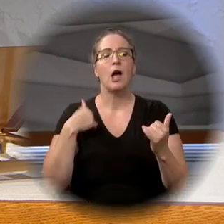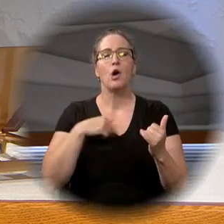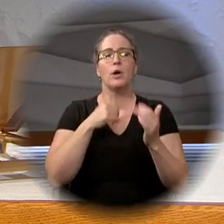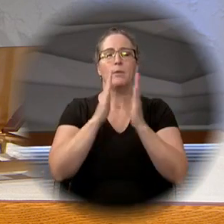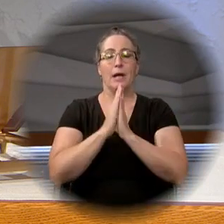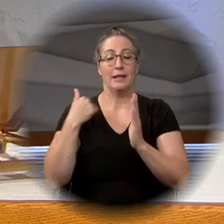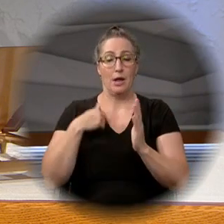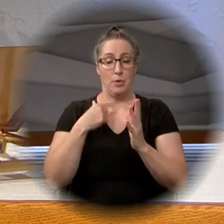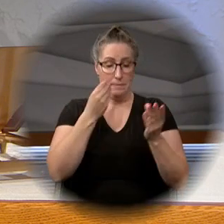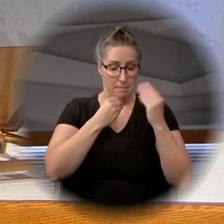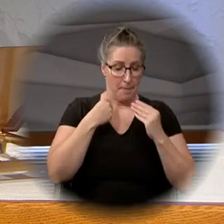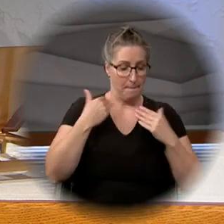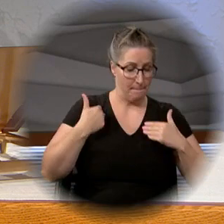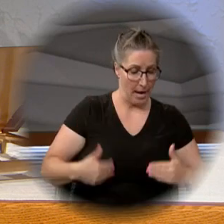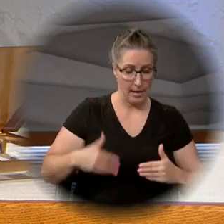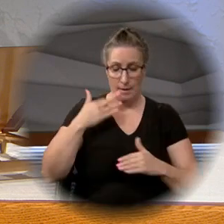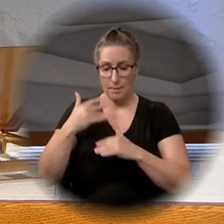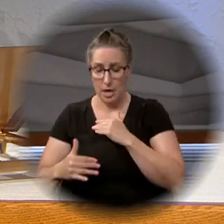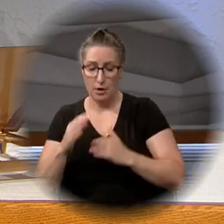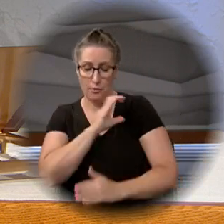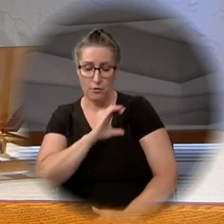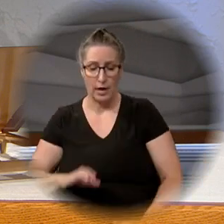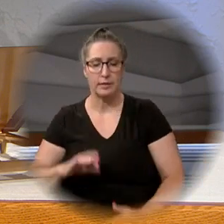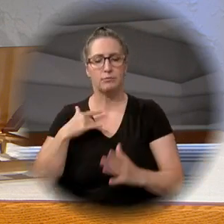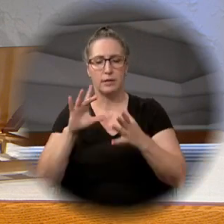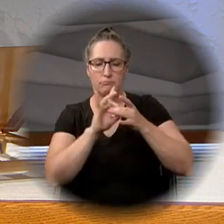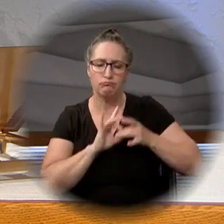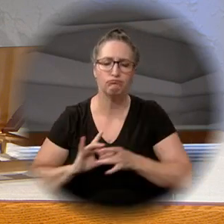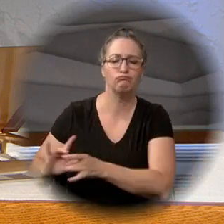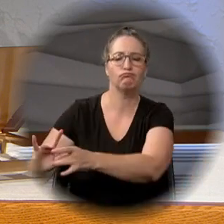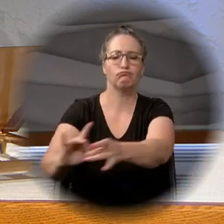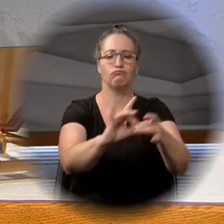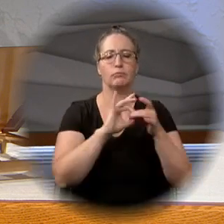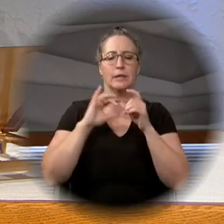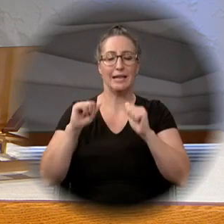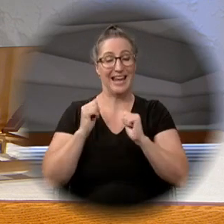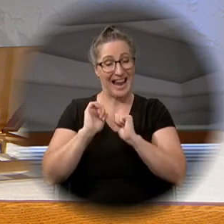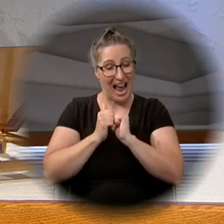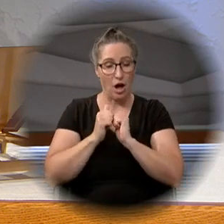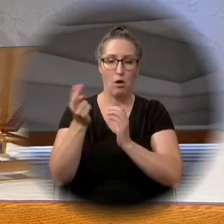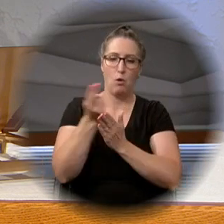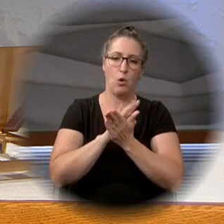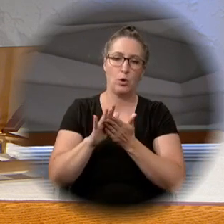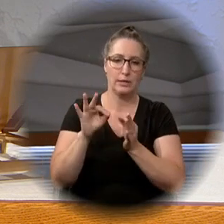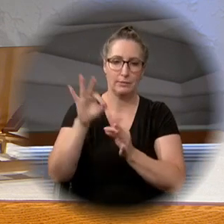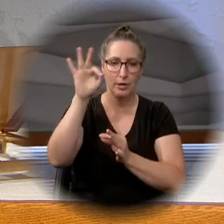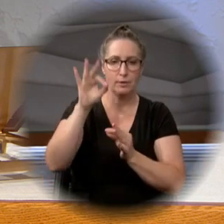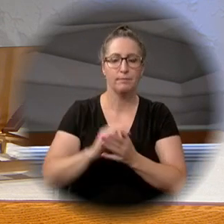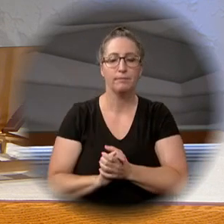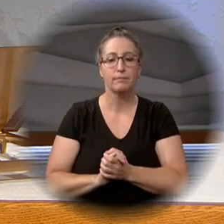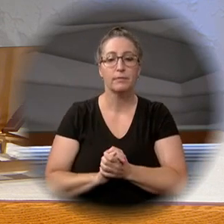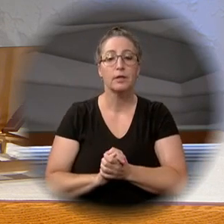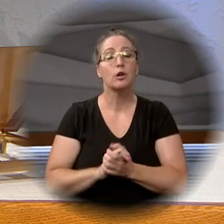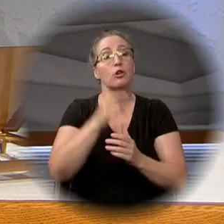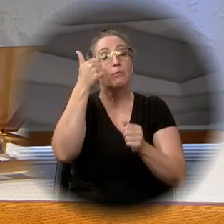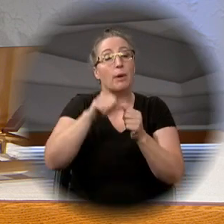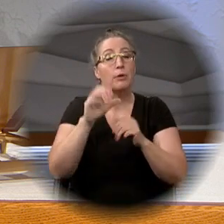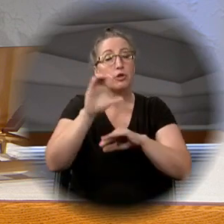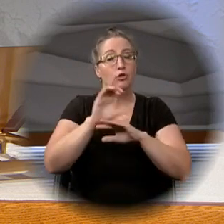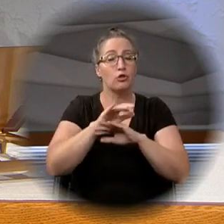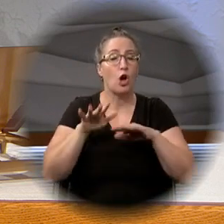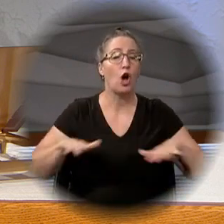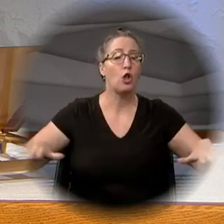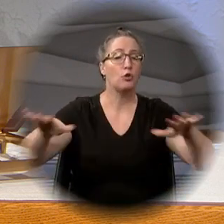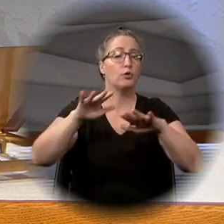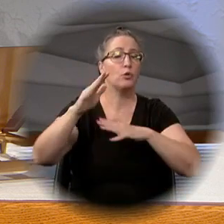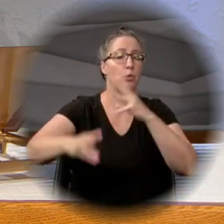that partaking of the body and blood of Christ, we may be gathered into one by the Holy Spirit. Remember, Lord, your church